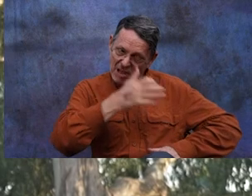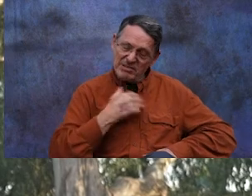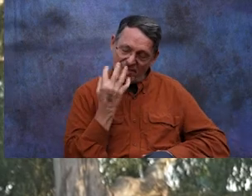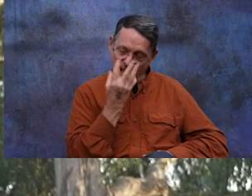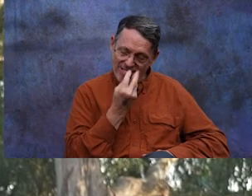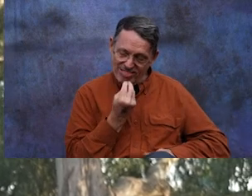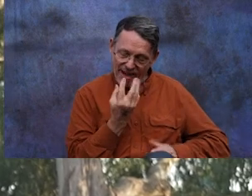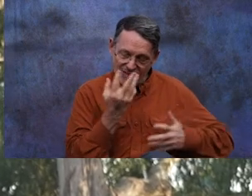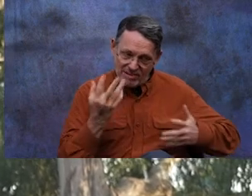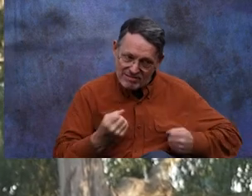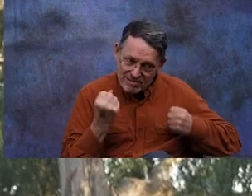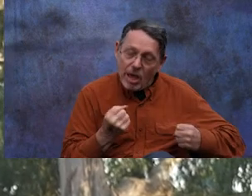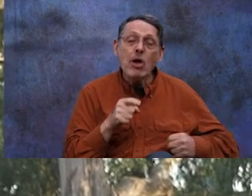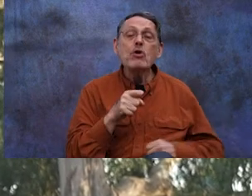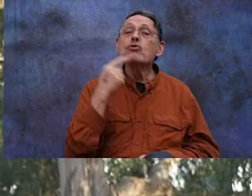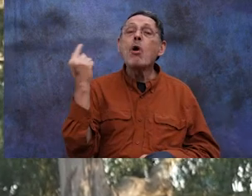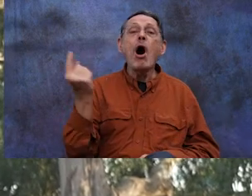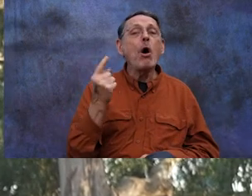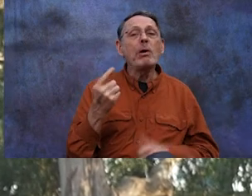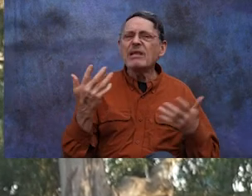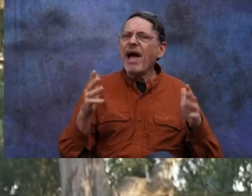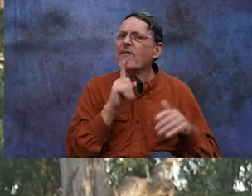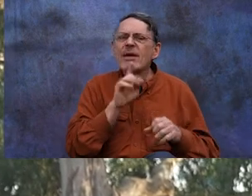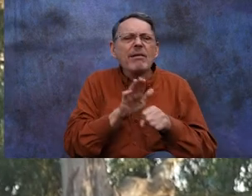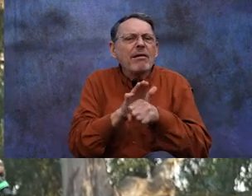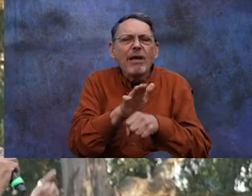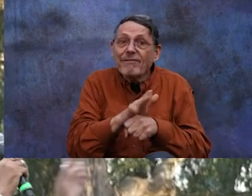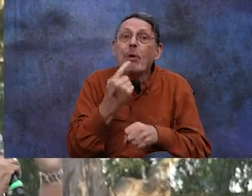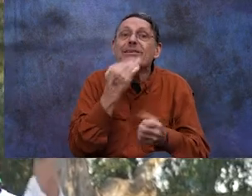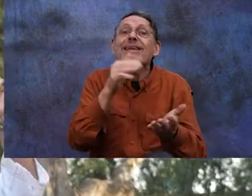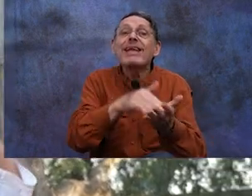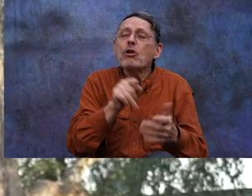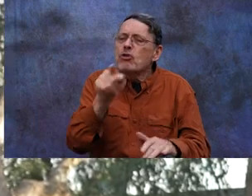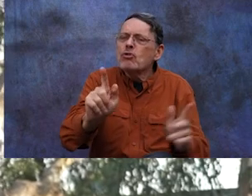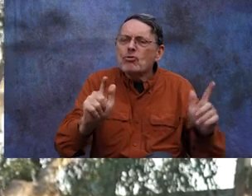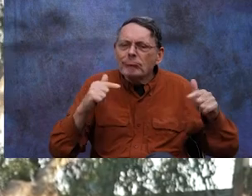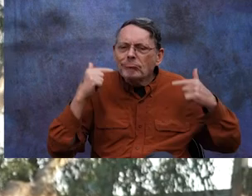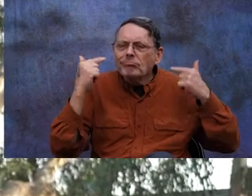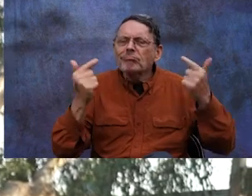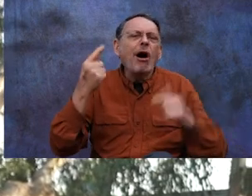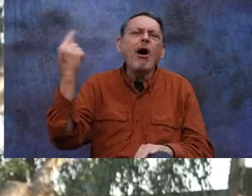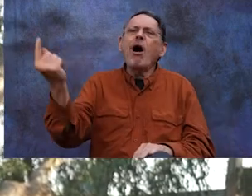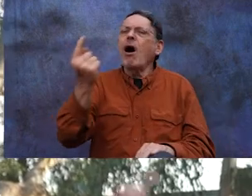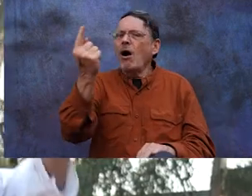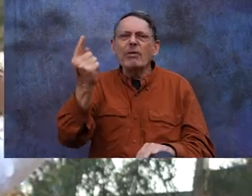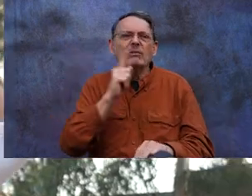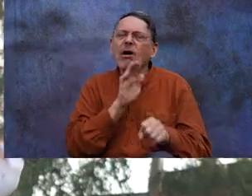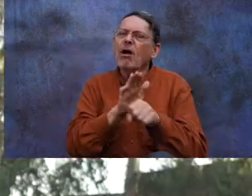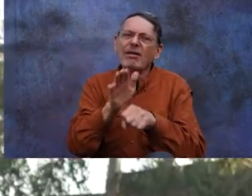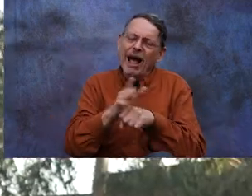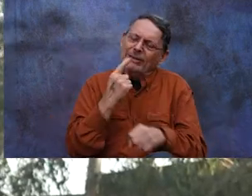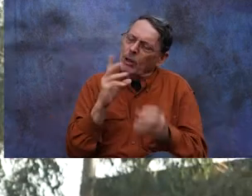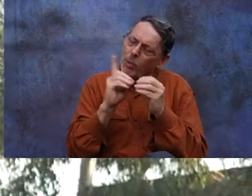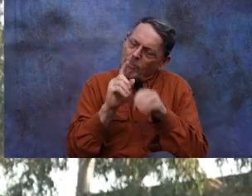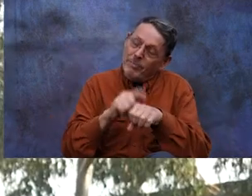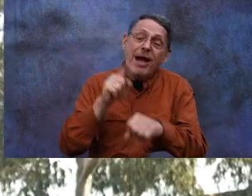lovelies. You've always been enough. I'm gonna say it again. You have always been enough. I'm gonna say it one